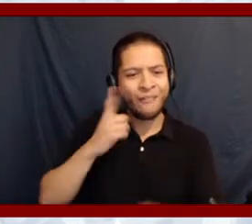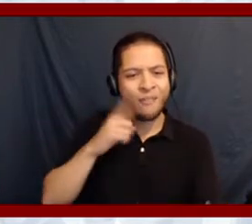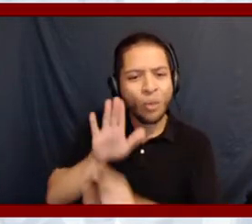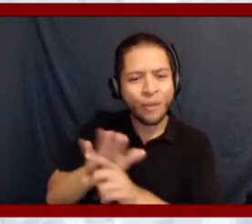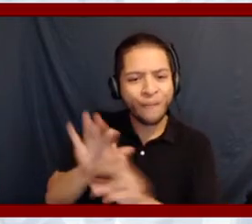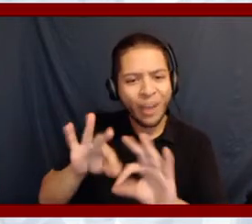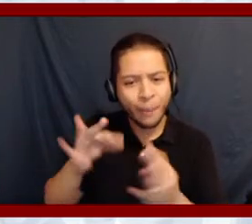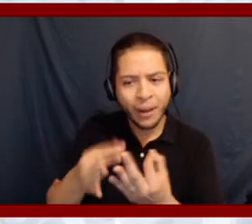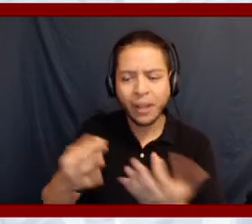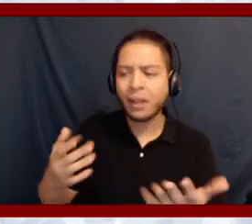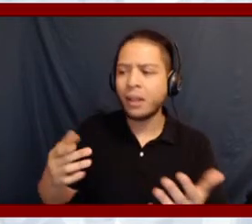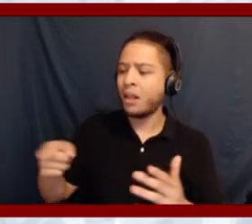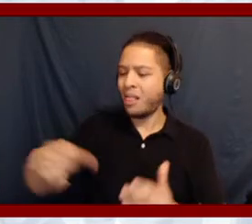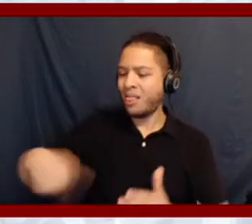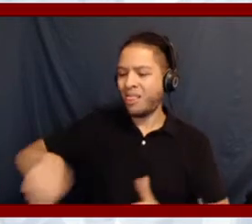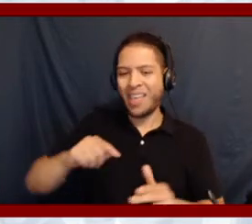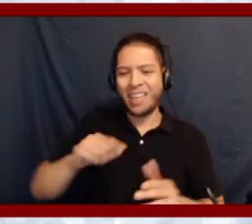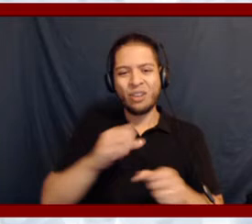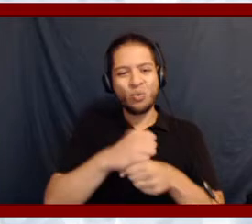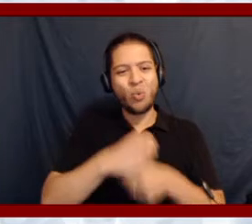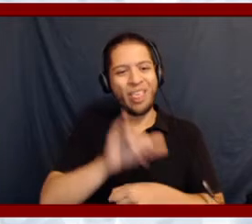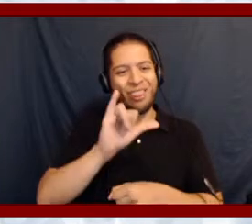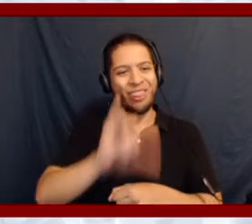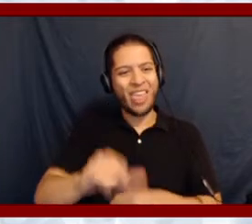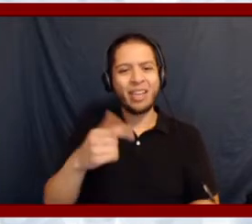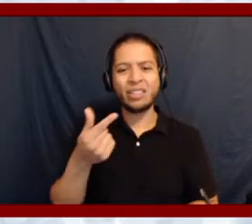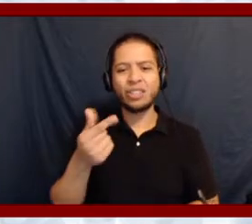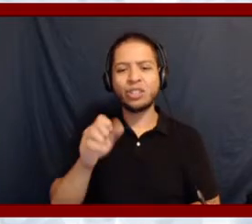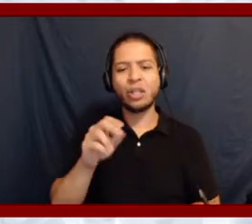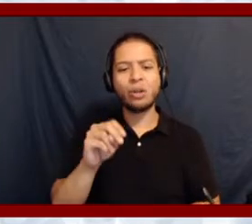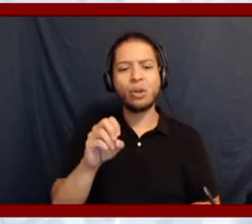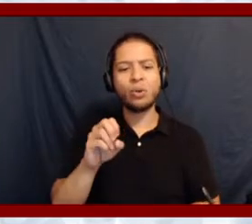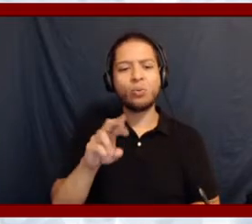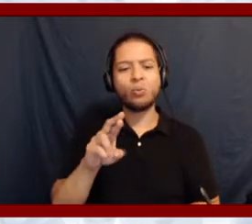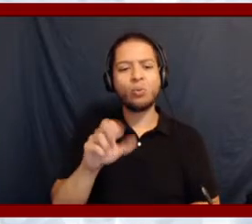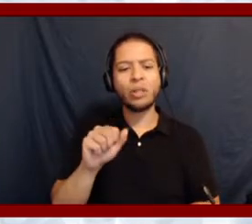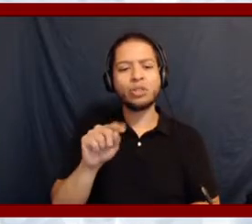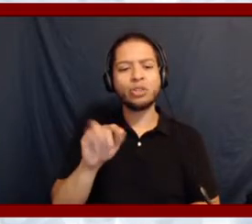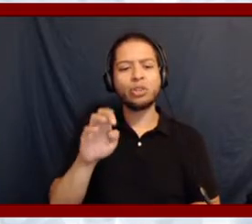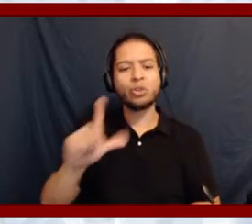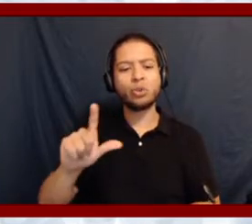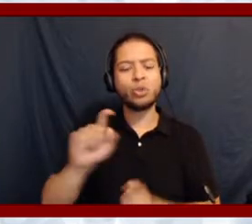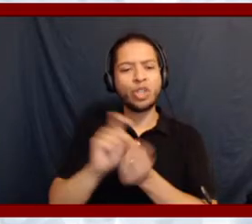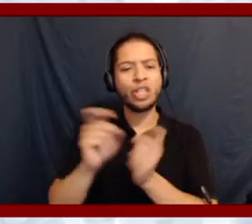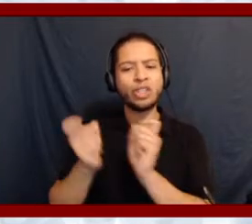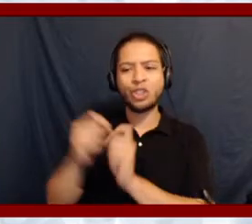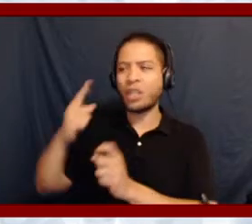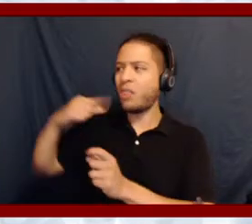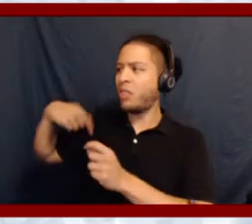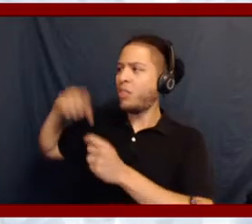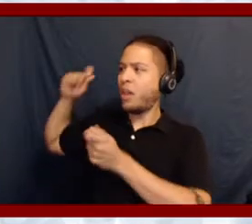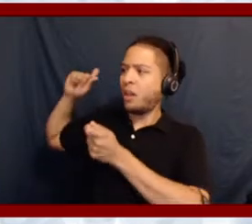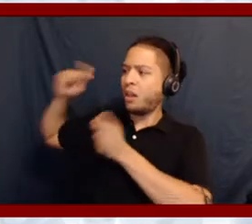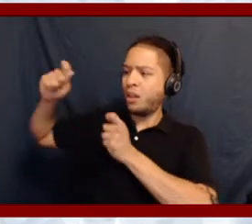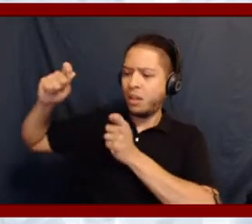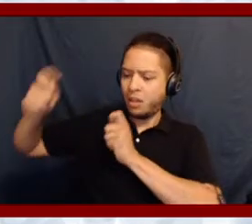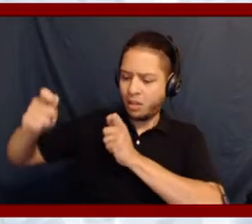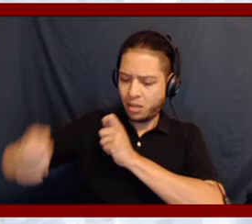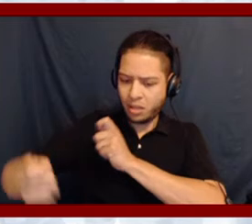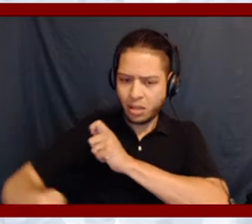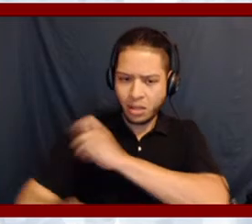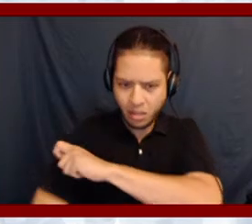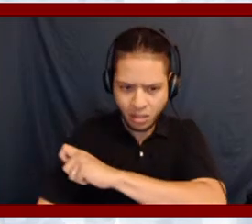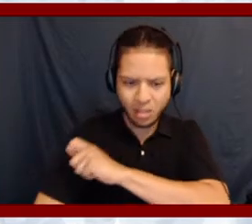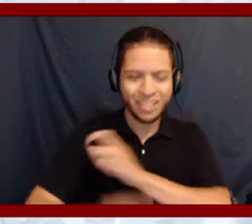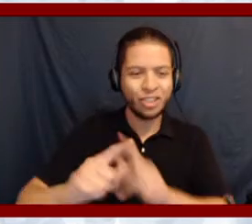that are necessary and that we want. And so when we talk about the American dream, you have to talk about HBCUs